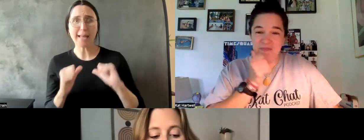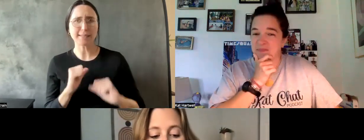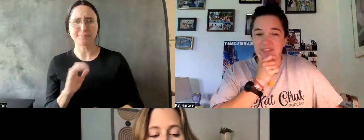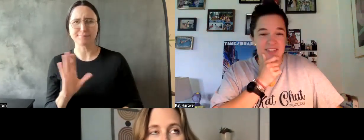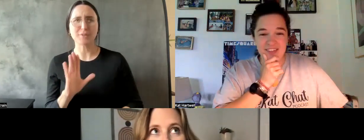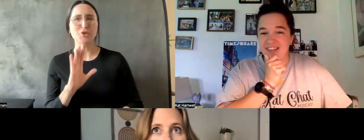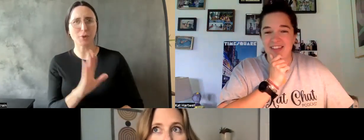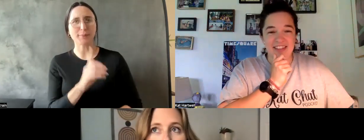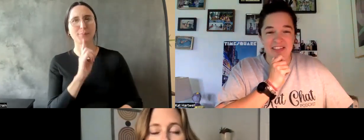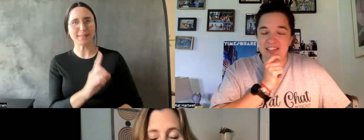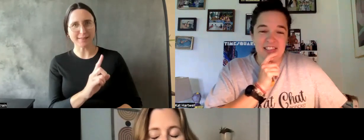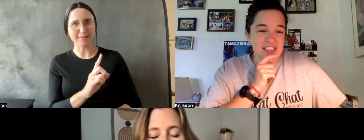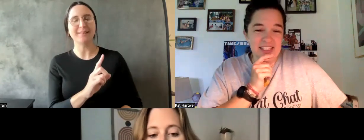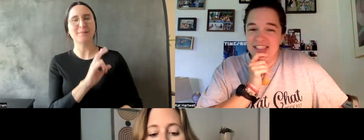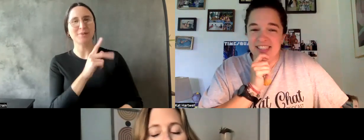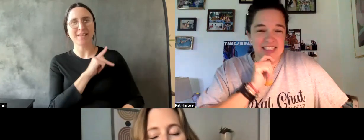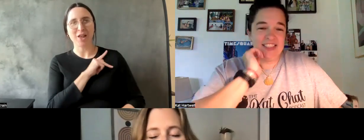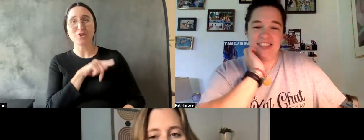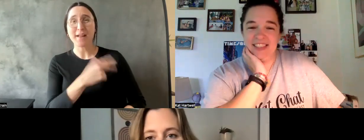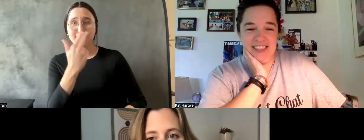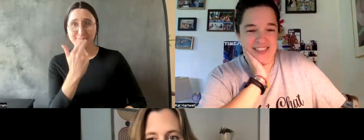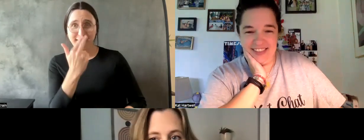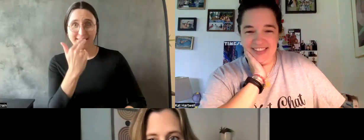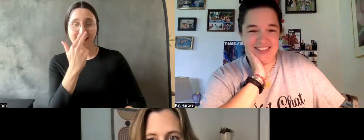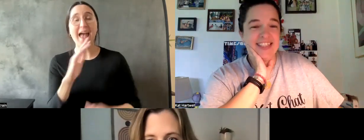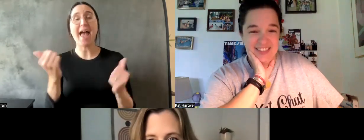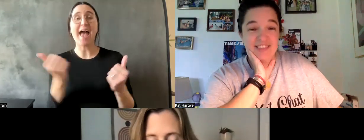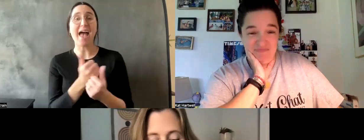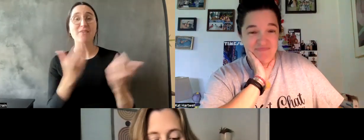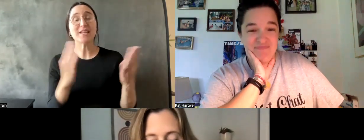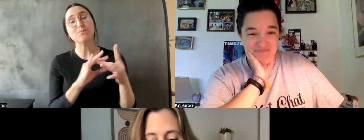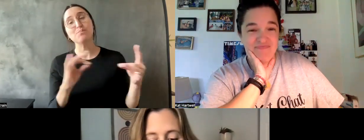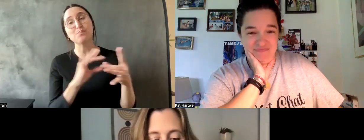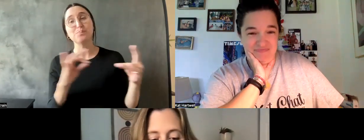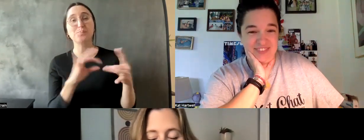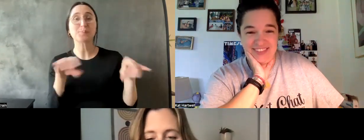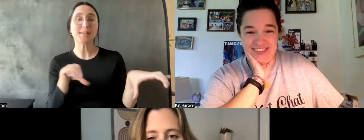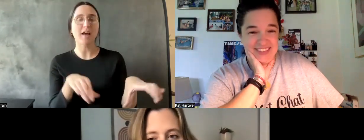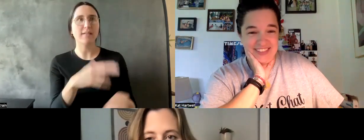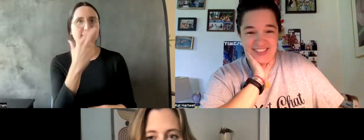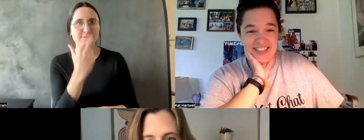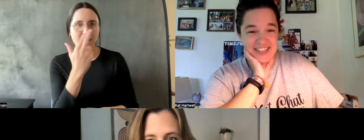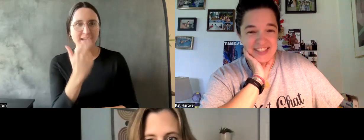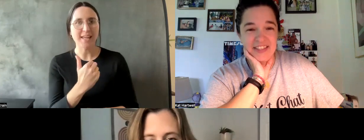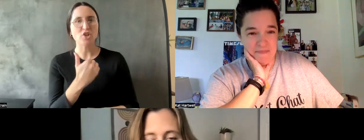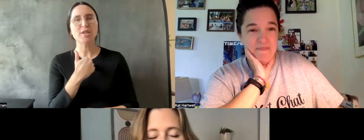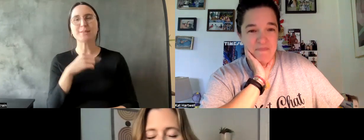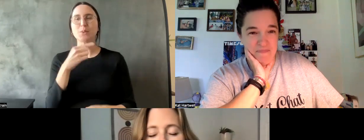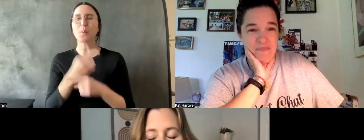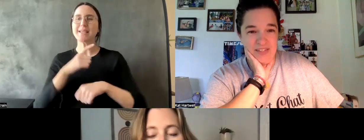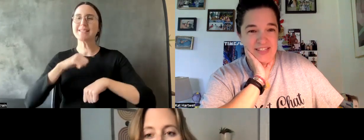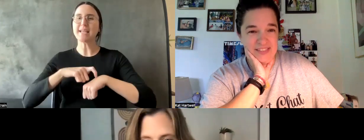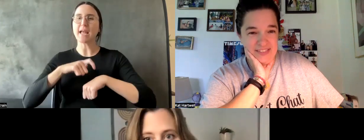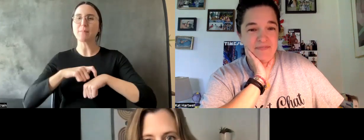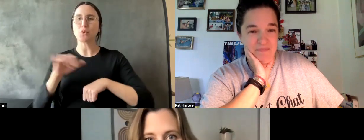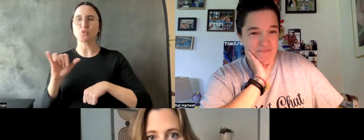is so funny. Everything she says and does is funny, and she has the comedic timing. Like, she's